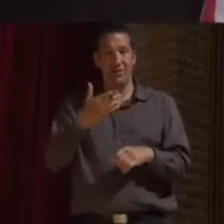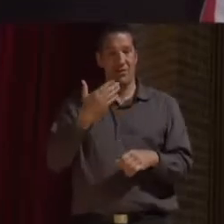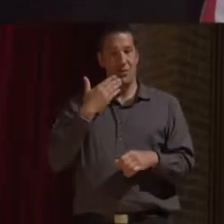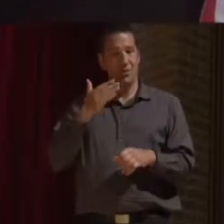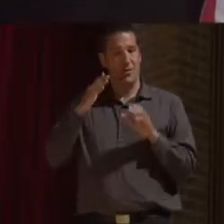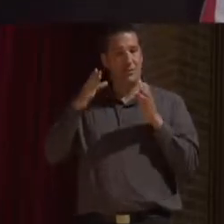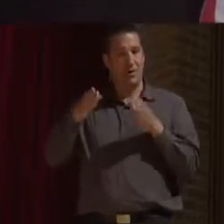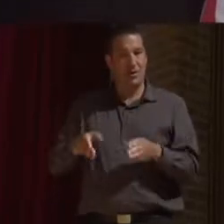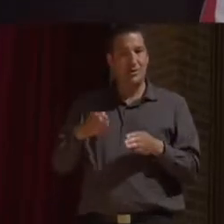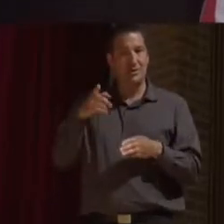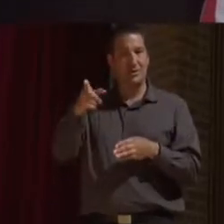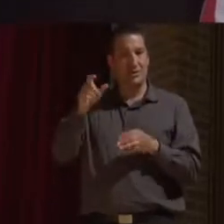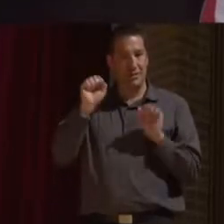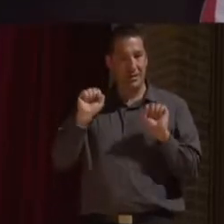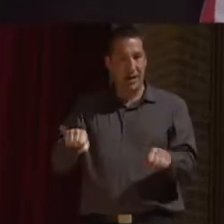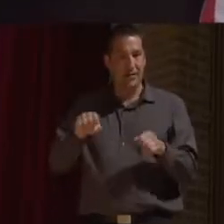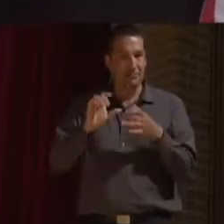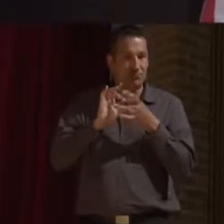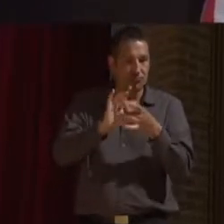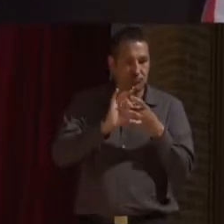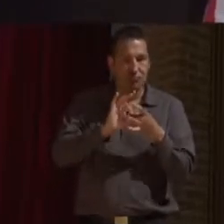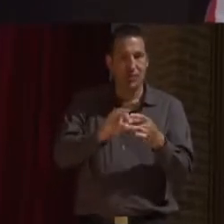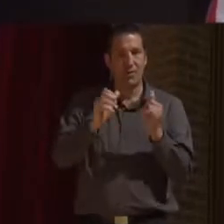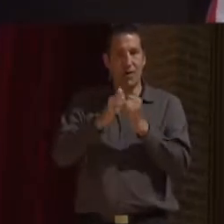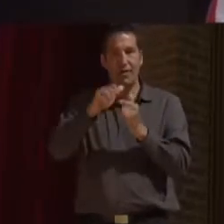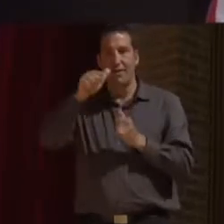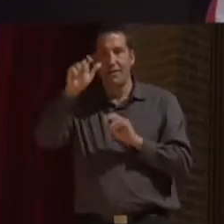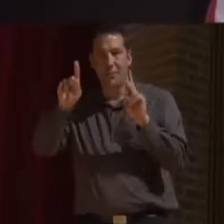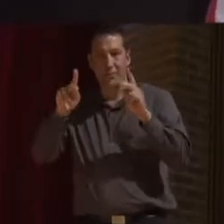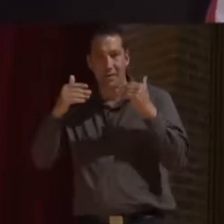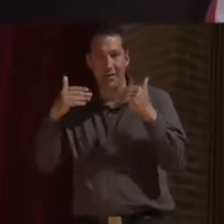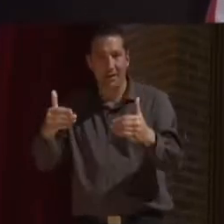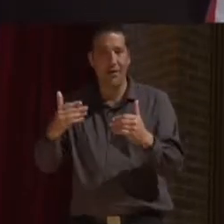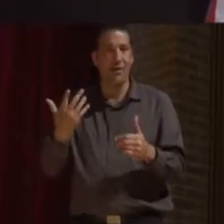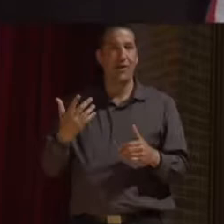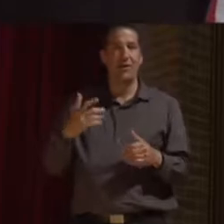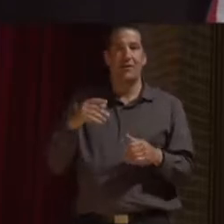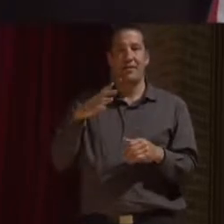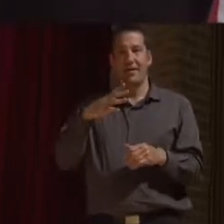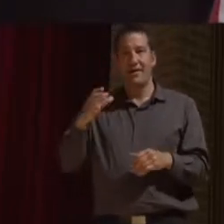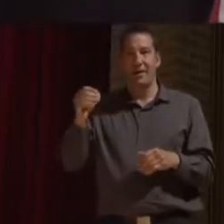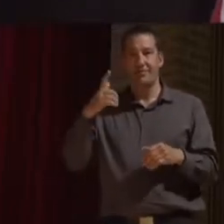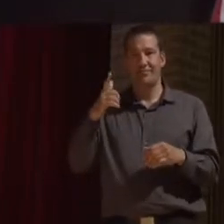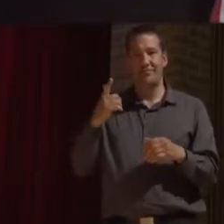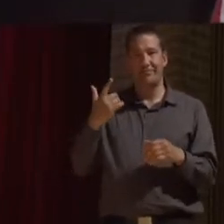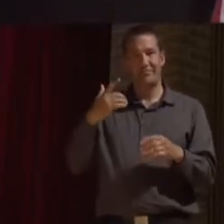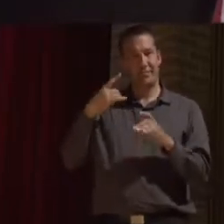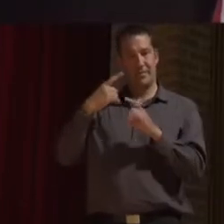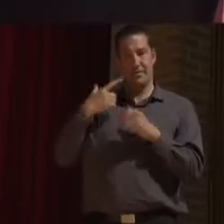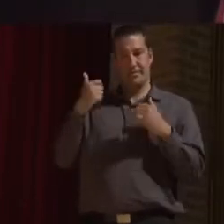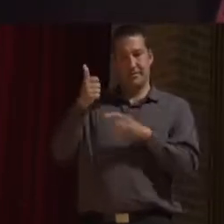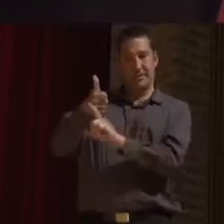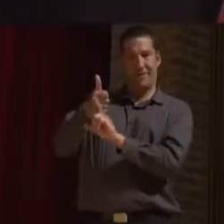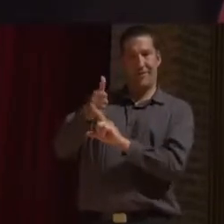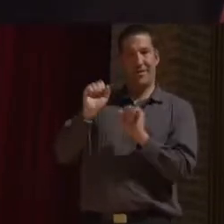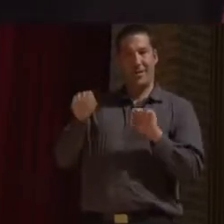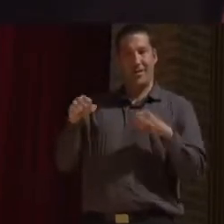get along with others, that looks forward, that's optimistic, that is confident to some